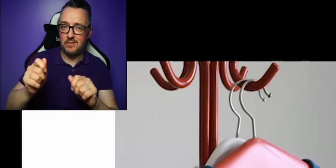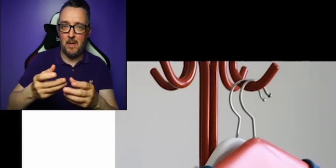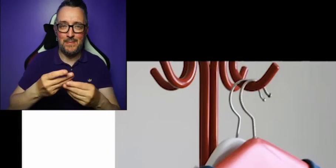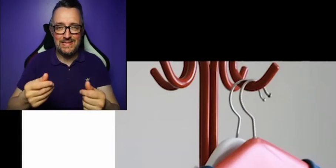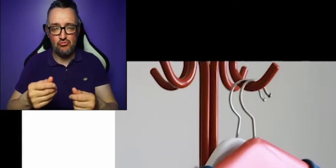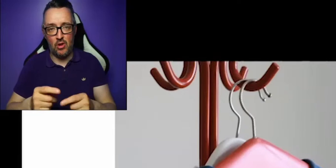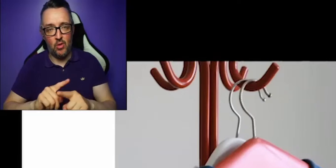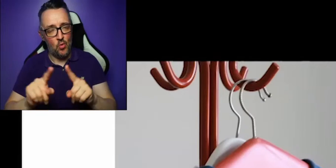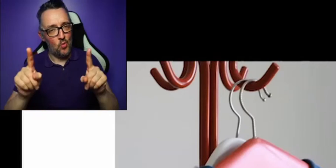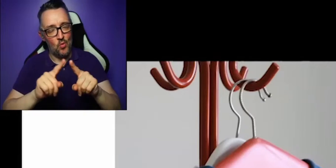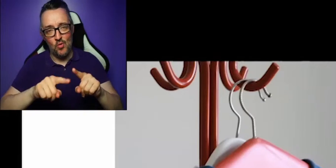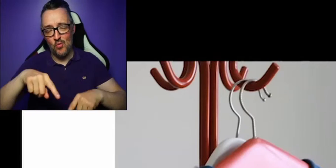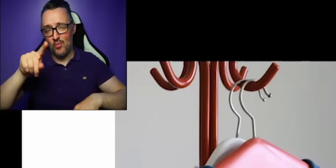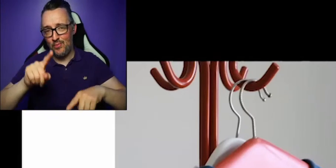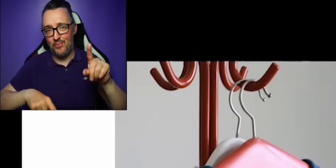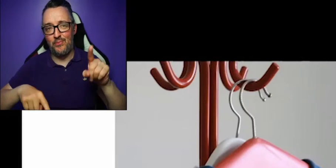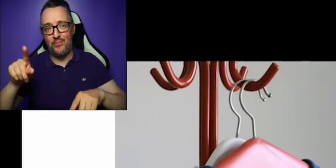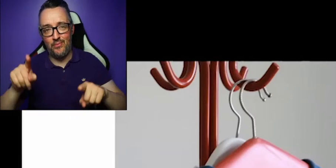of joyful